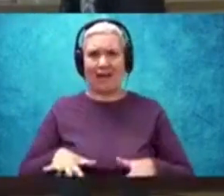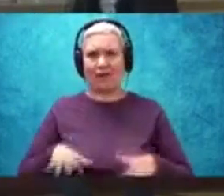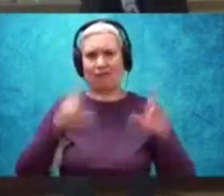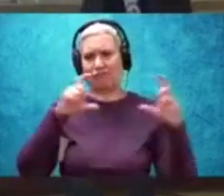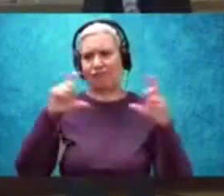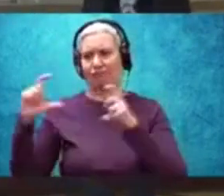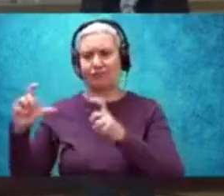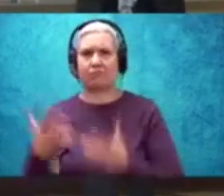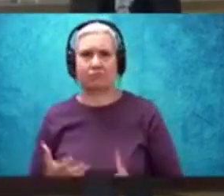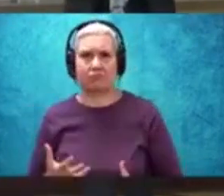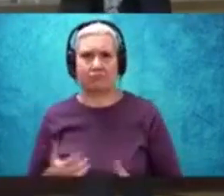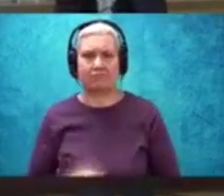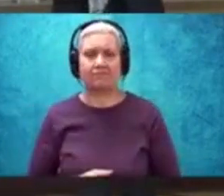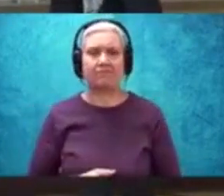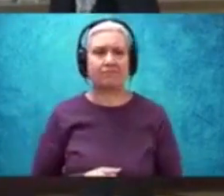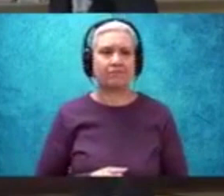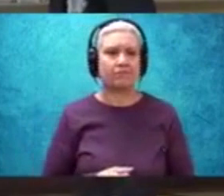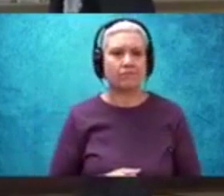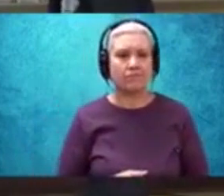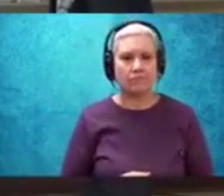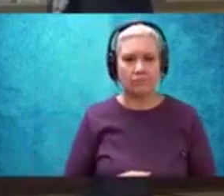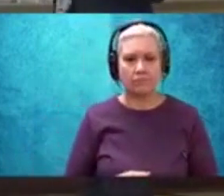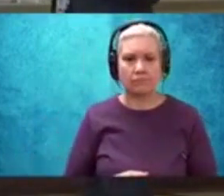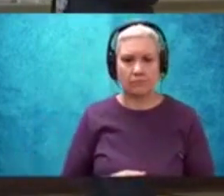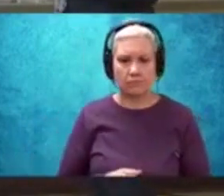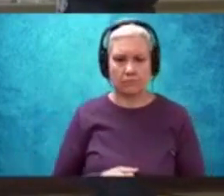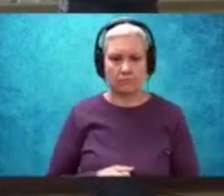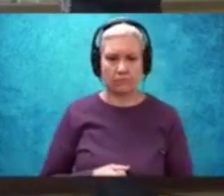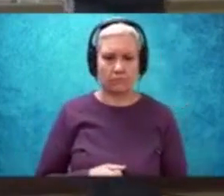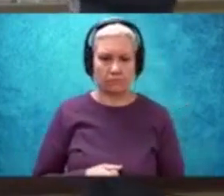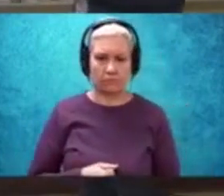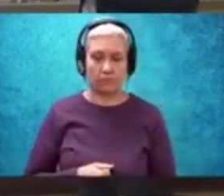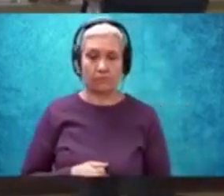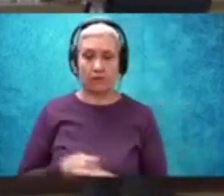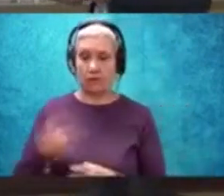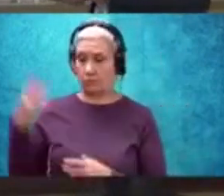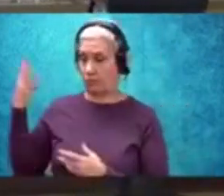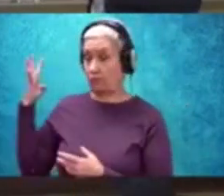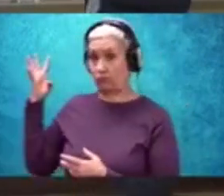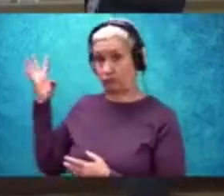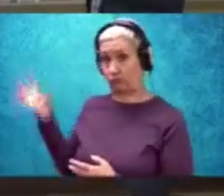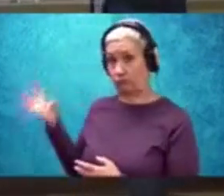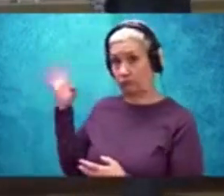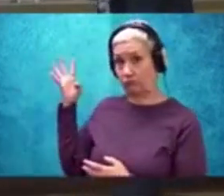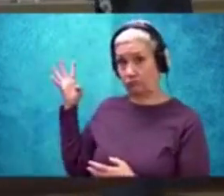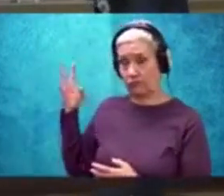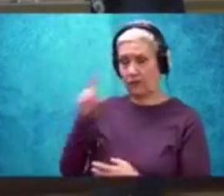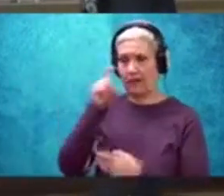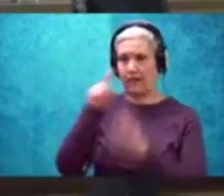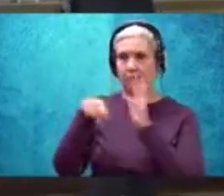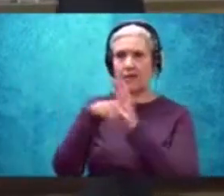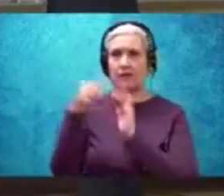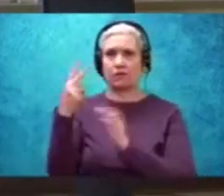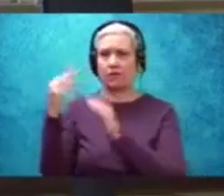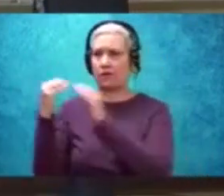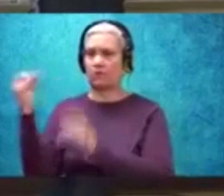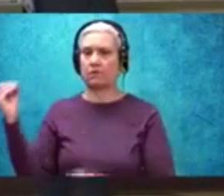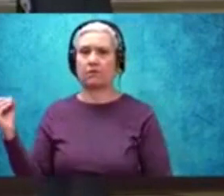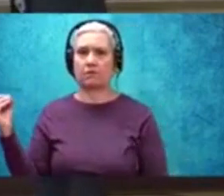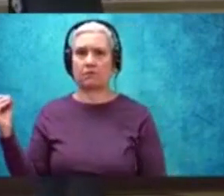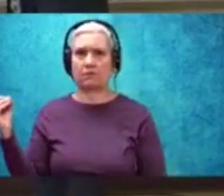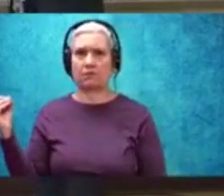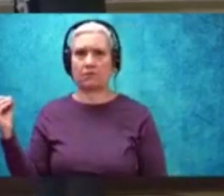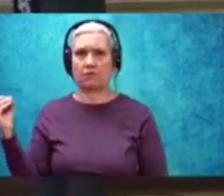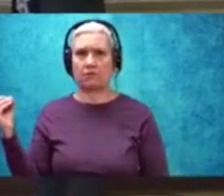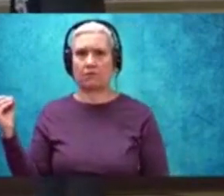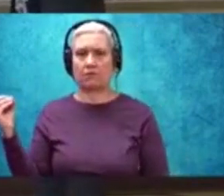place. So taking a look at these four equations coming up. X minus 3 is equal to 0. And in order